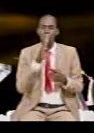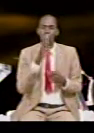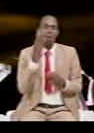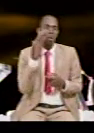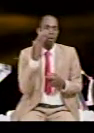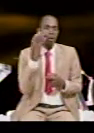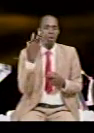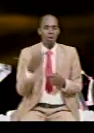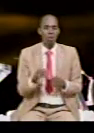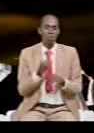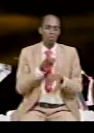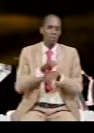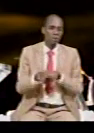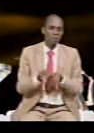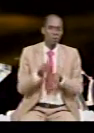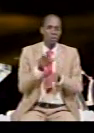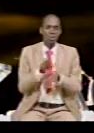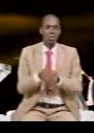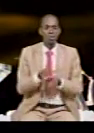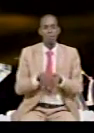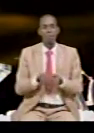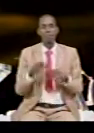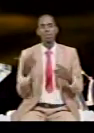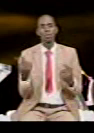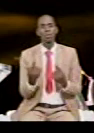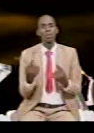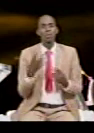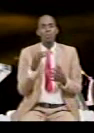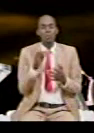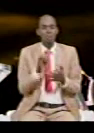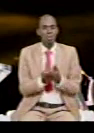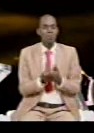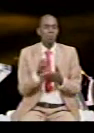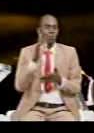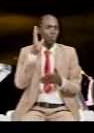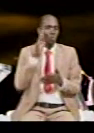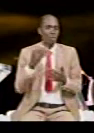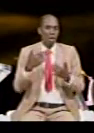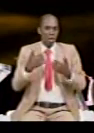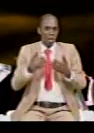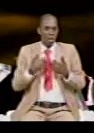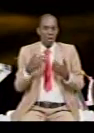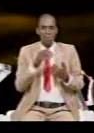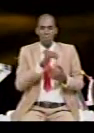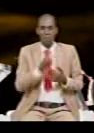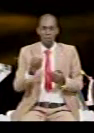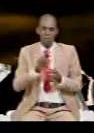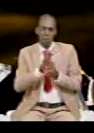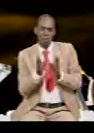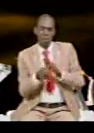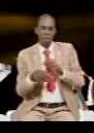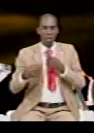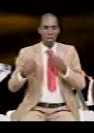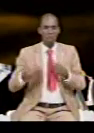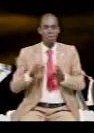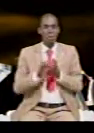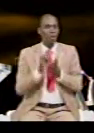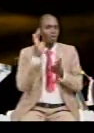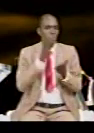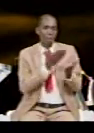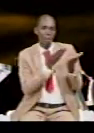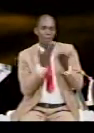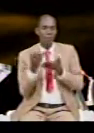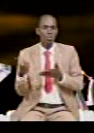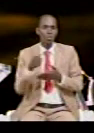broken heart, a contrite spirit that should take them to God to get the provisions that Christ has provided for